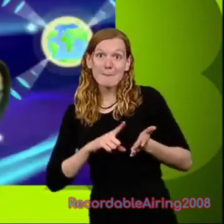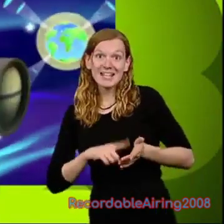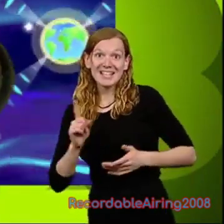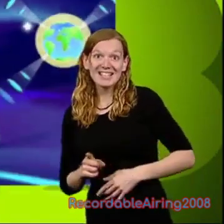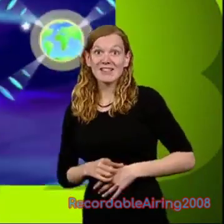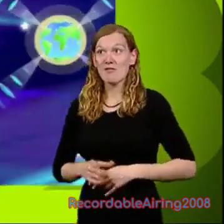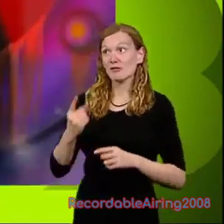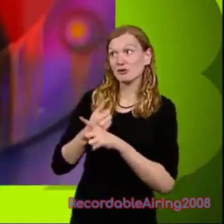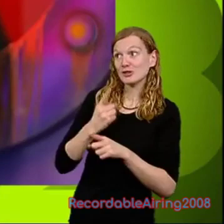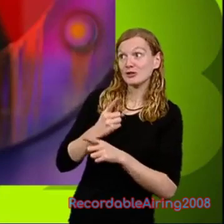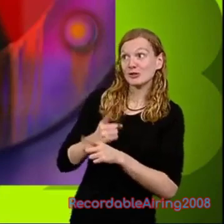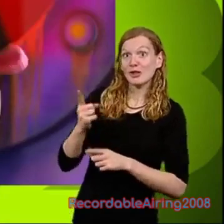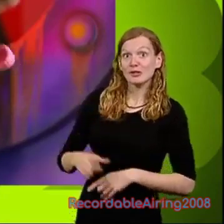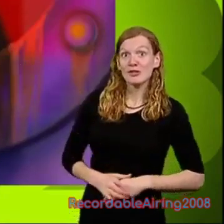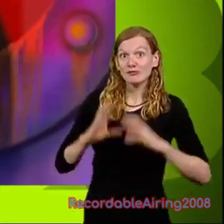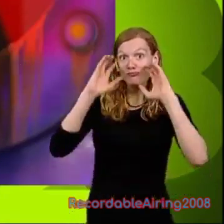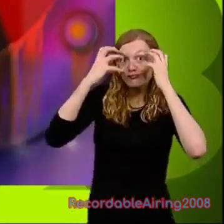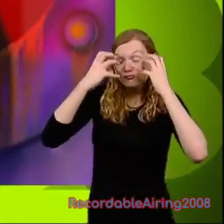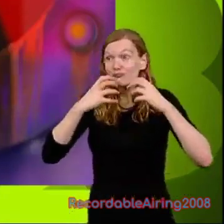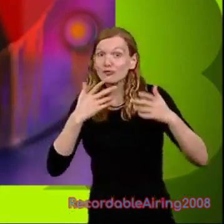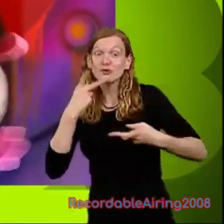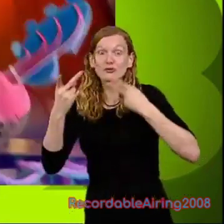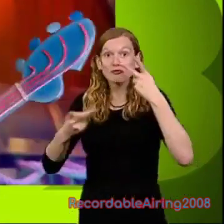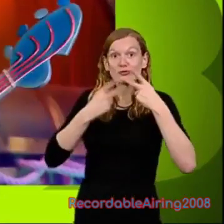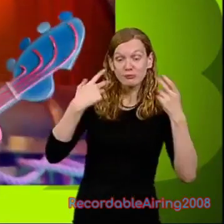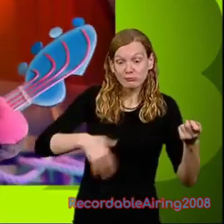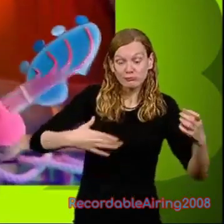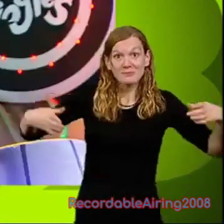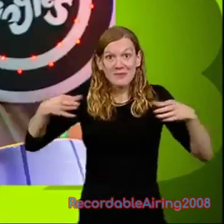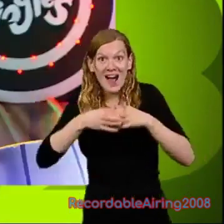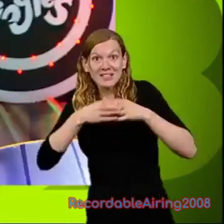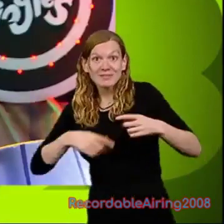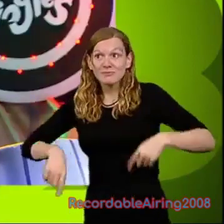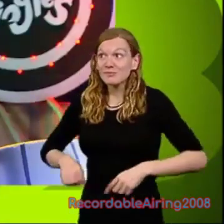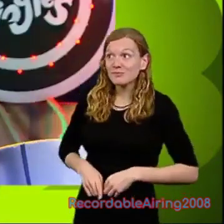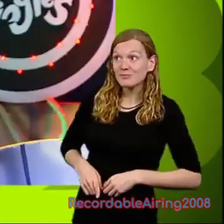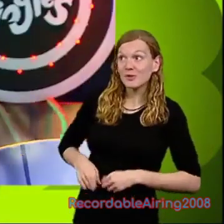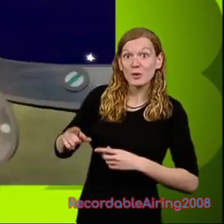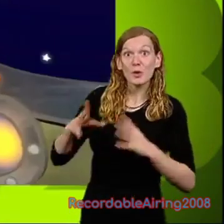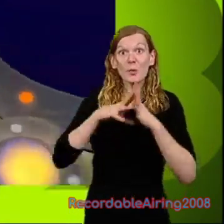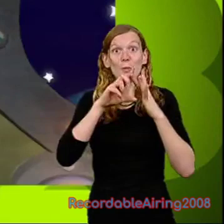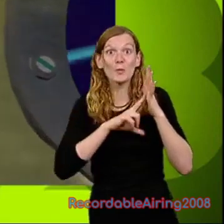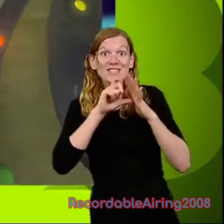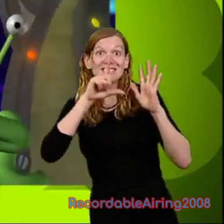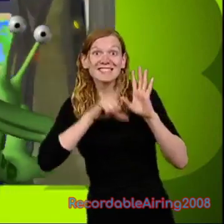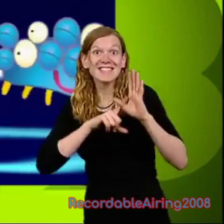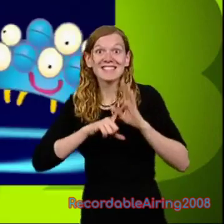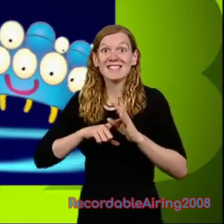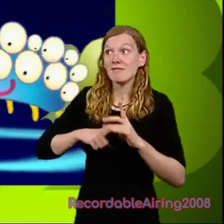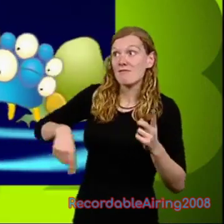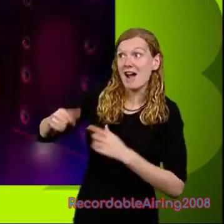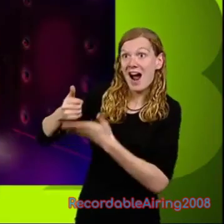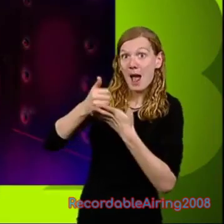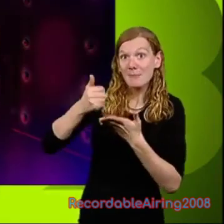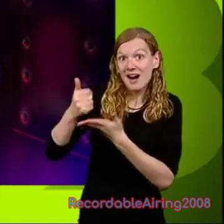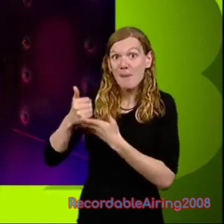Pirates. Rassy leads the jingle band. Windy and Stringy lend a hand. Sourced ensures your travel